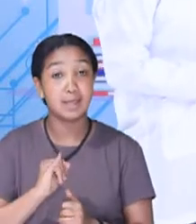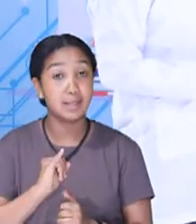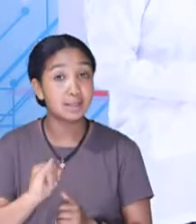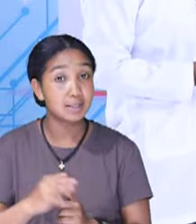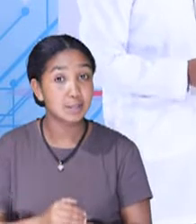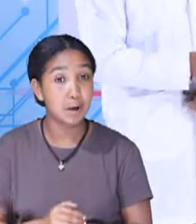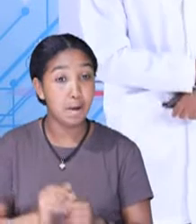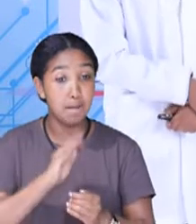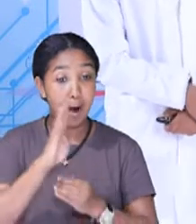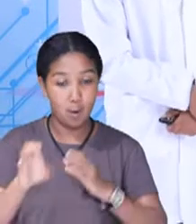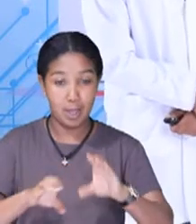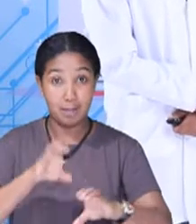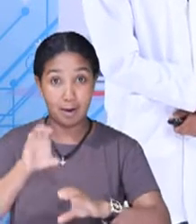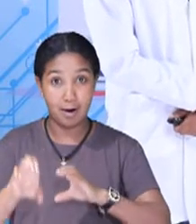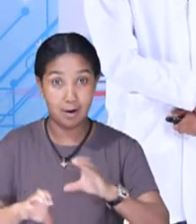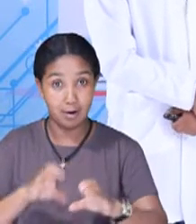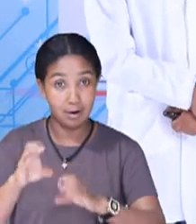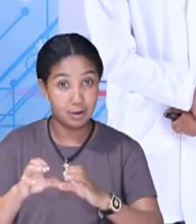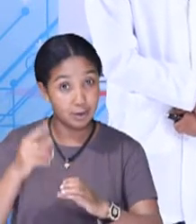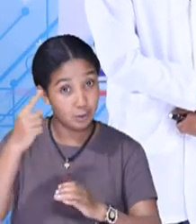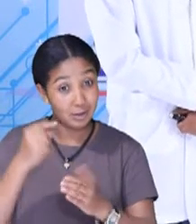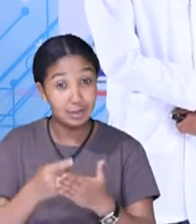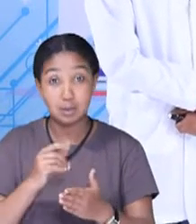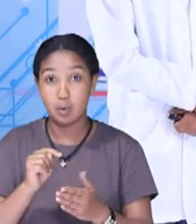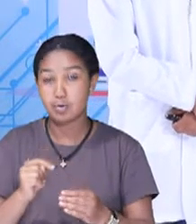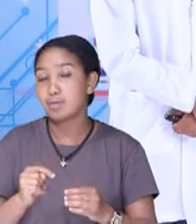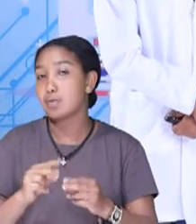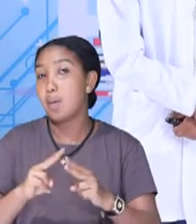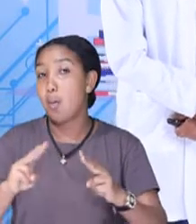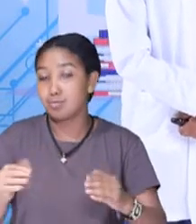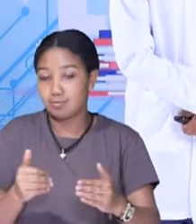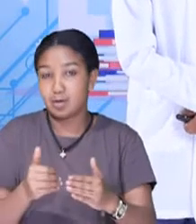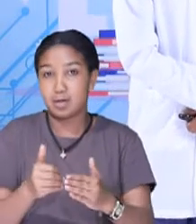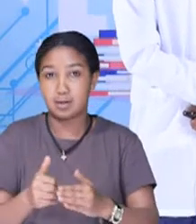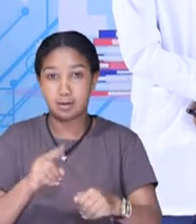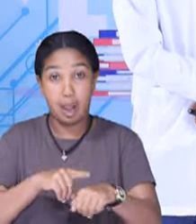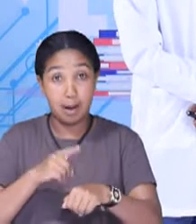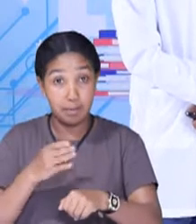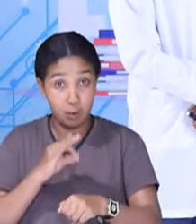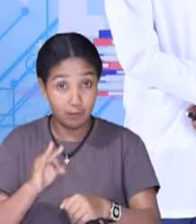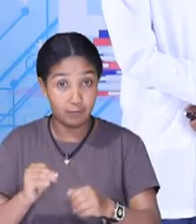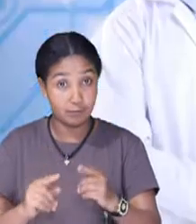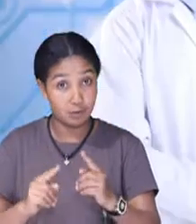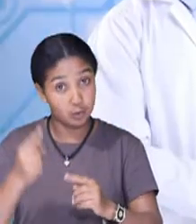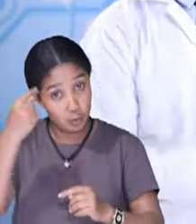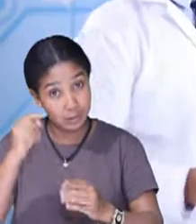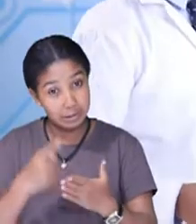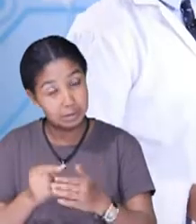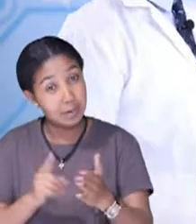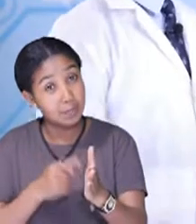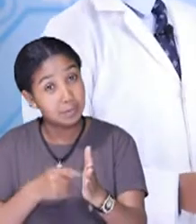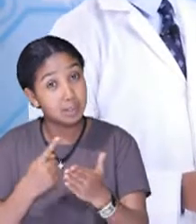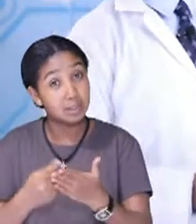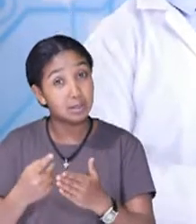is biochemical theory. This theory is the most recent type of theory, and